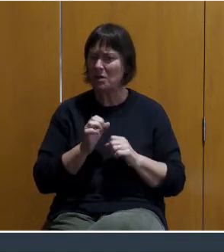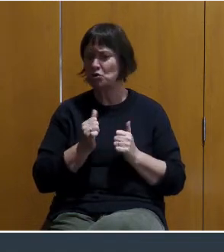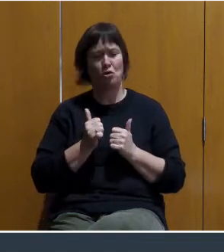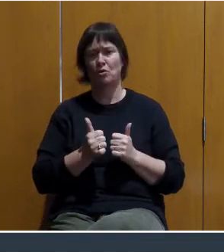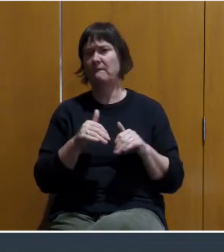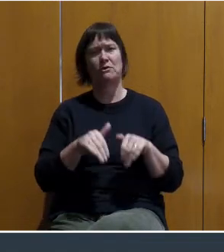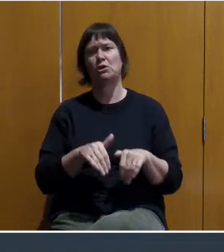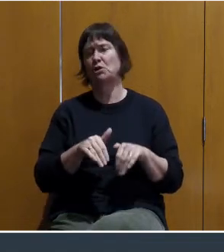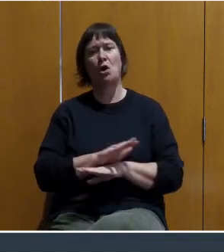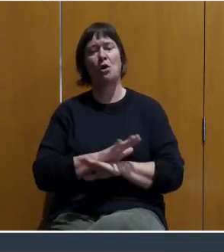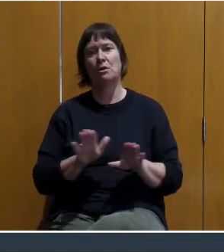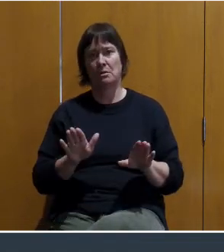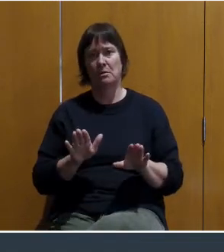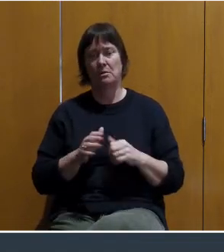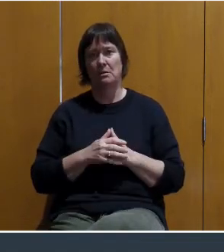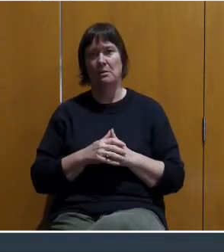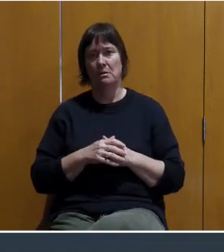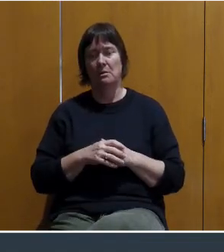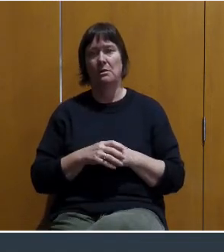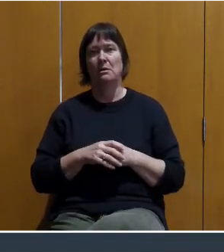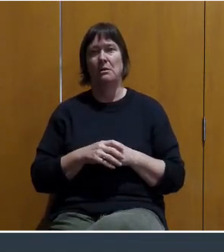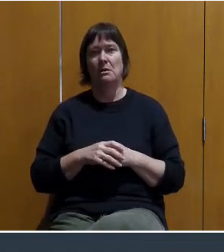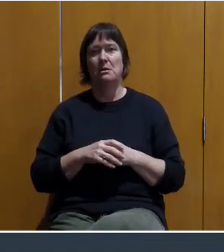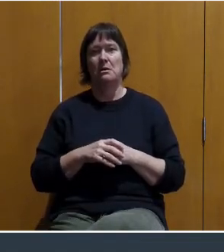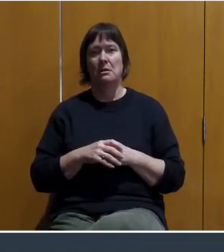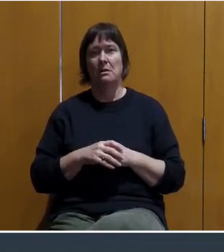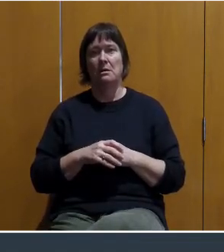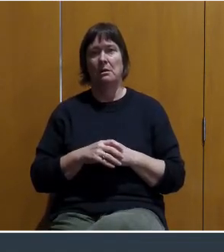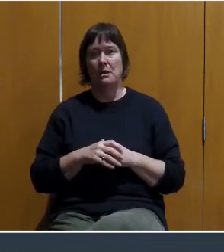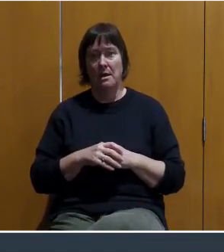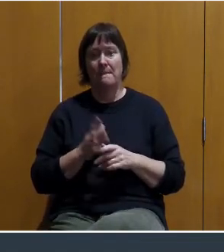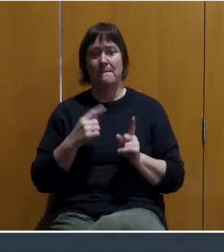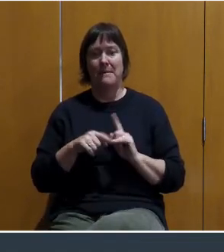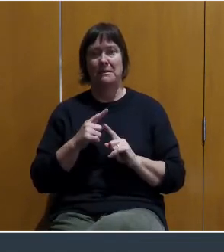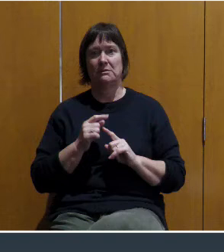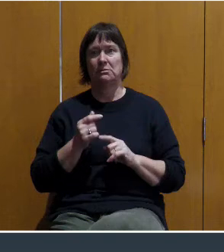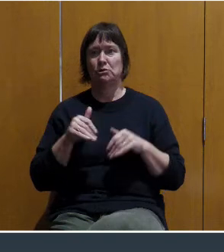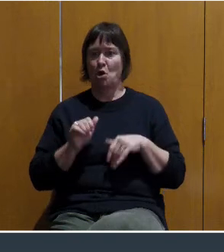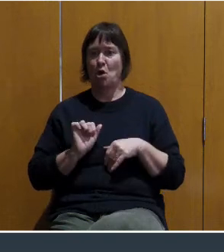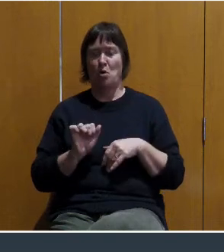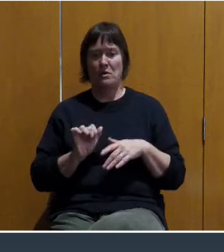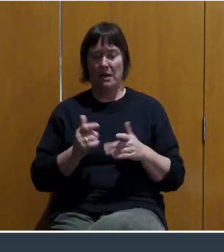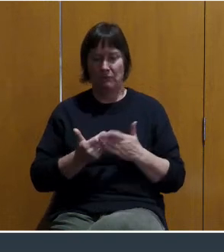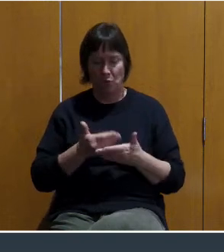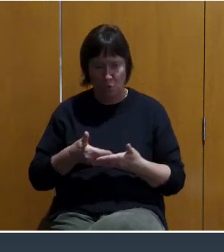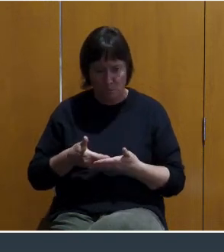dog, and then the handler is out of their depth with sorting these problems. Thank you.